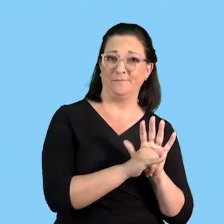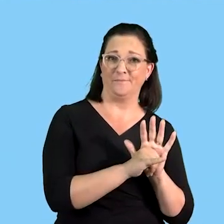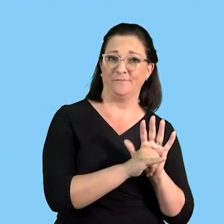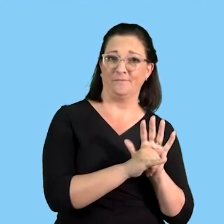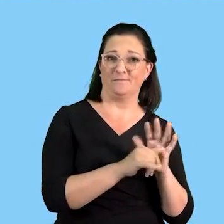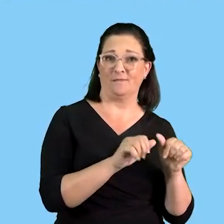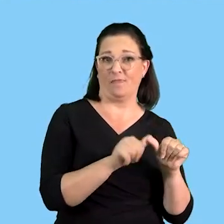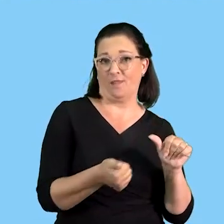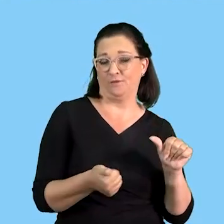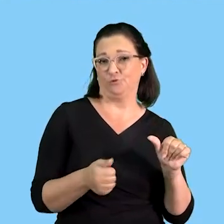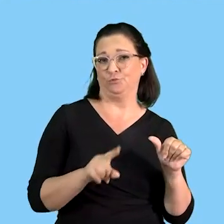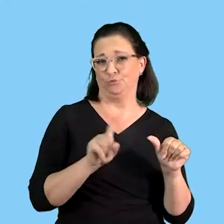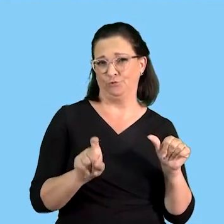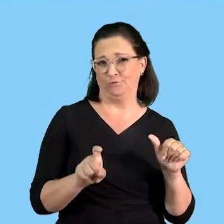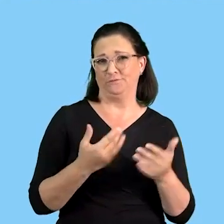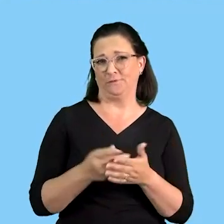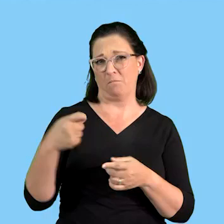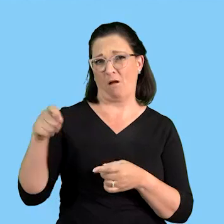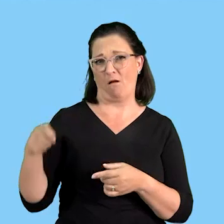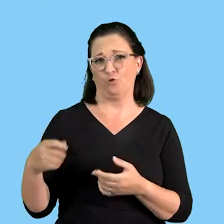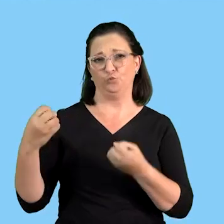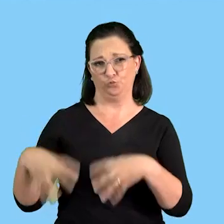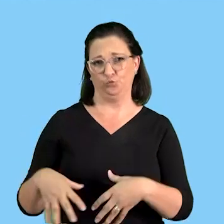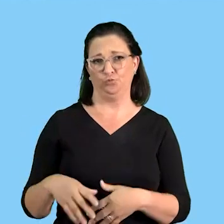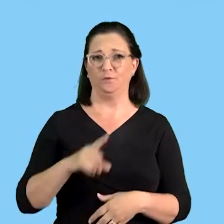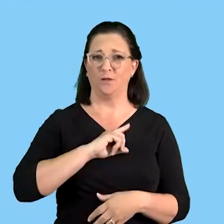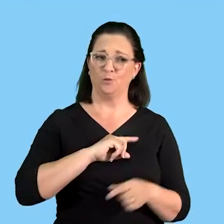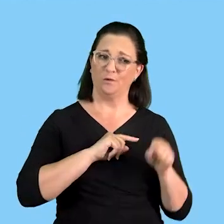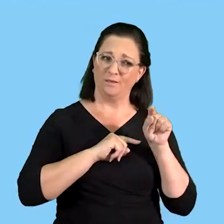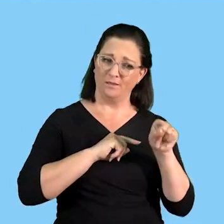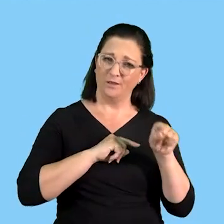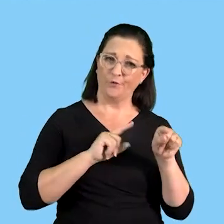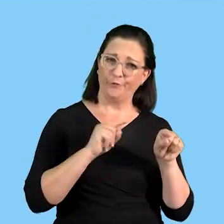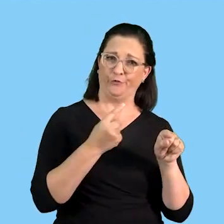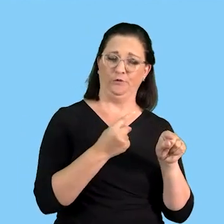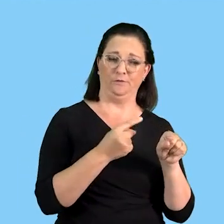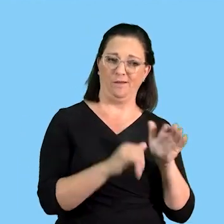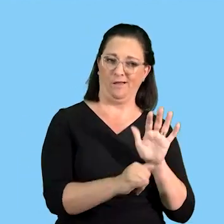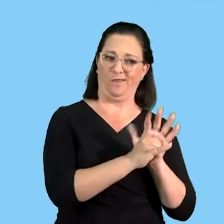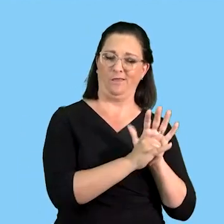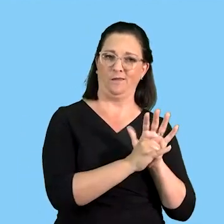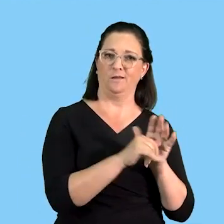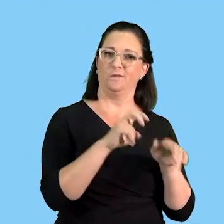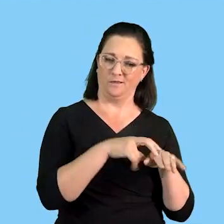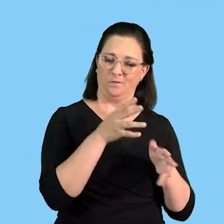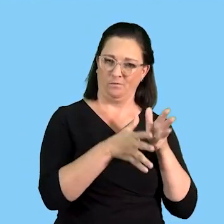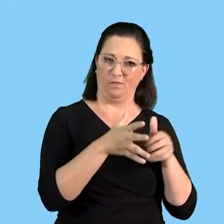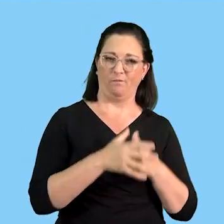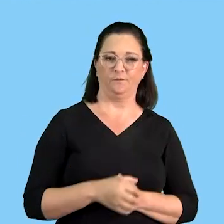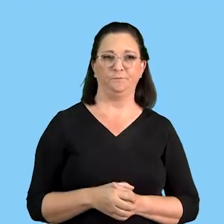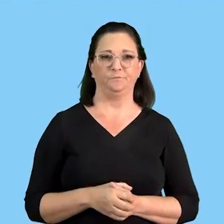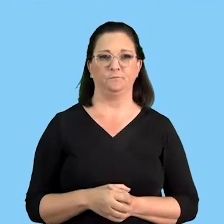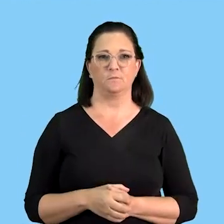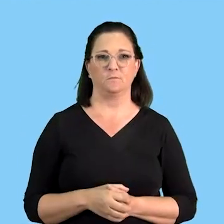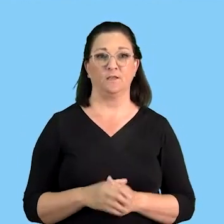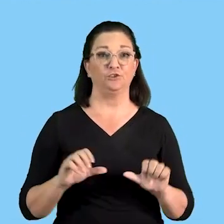ownership, that will lead to you losing all your marks. So be careful and identify the right or the correct form of ownership.